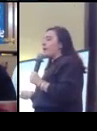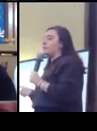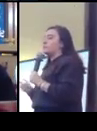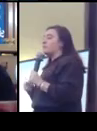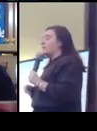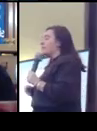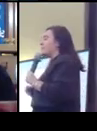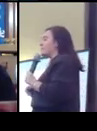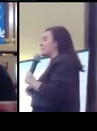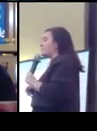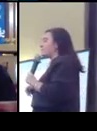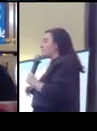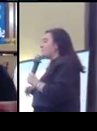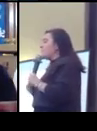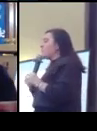like setbacks,